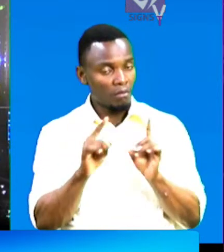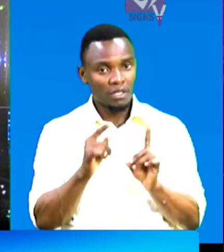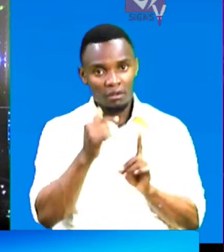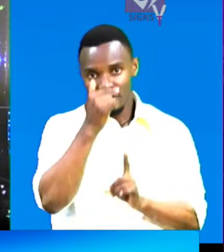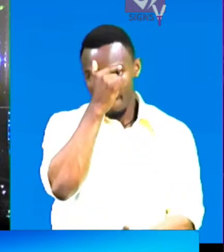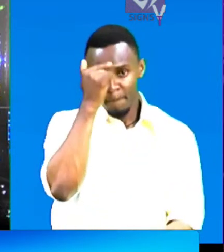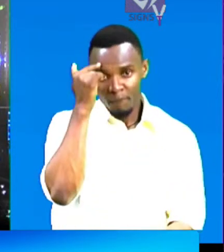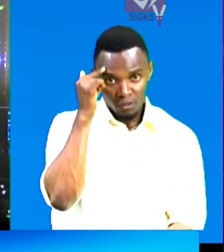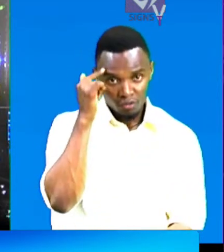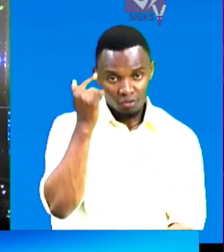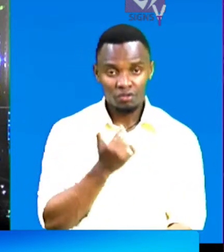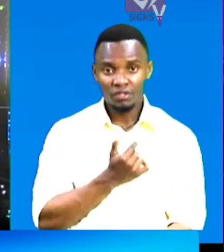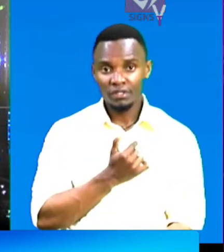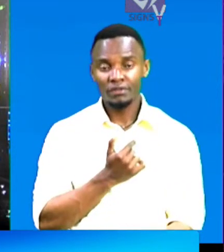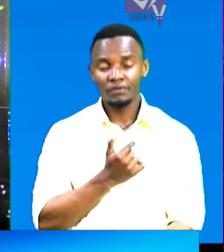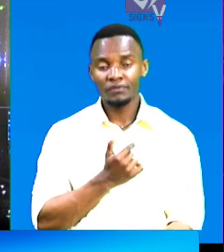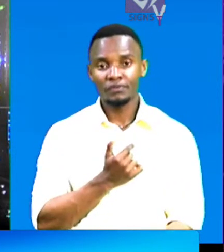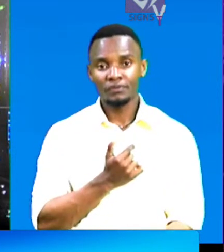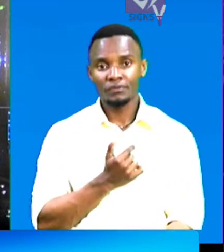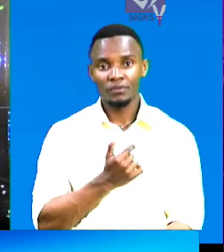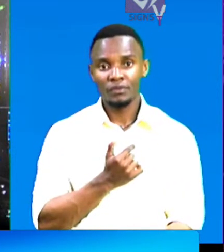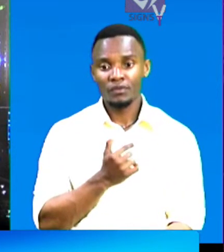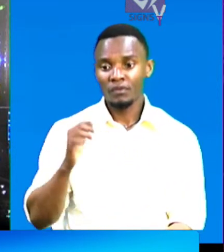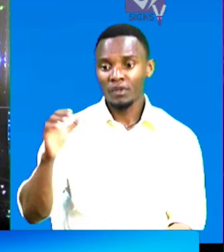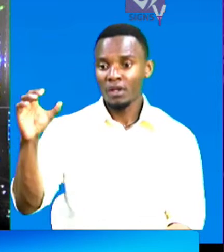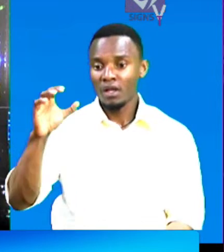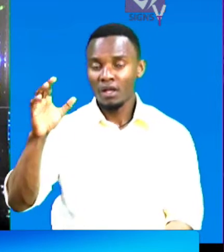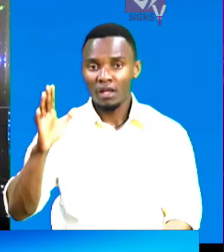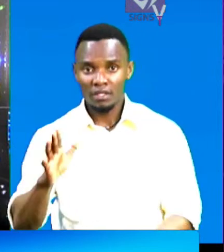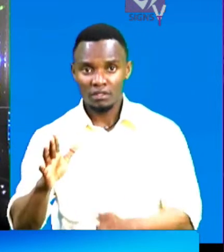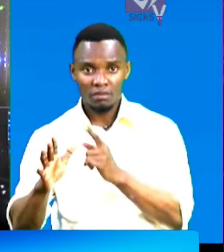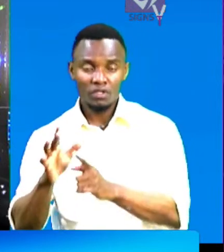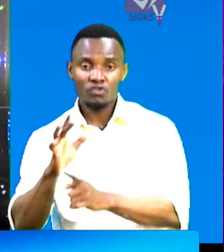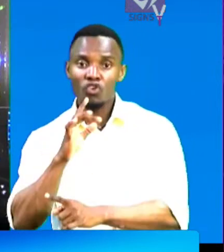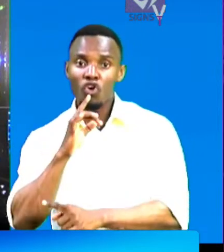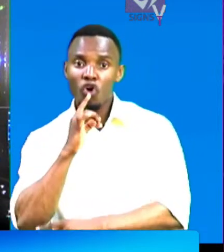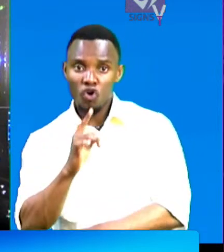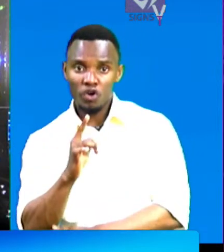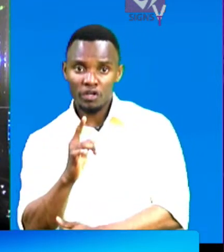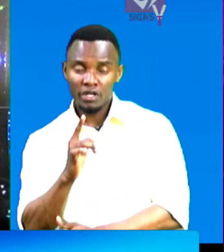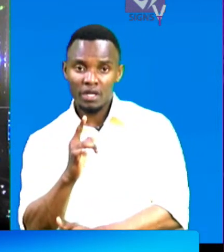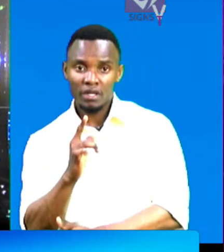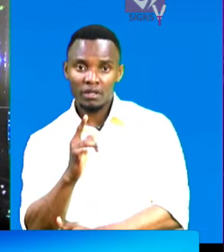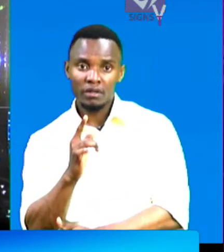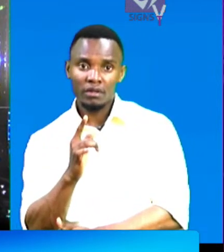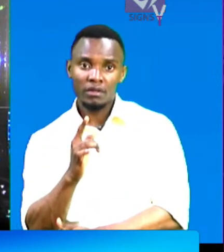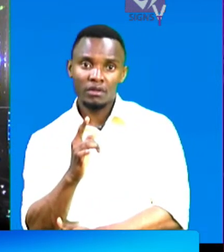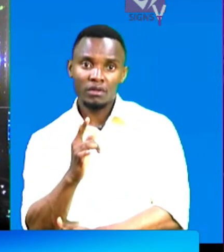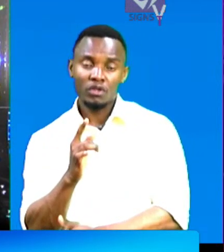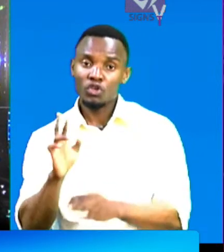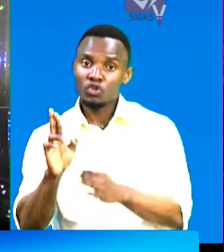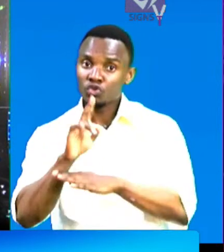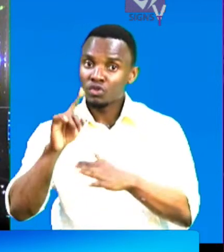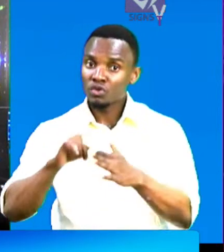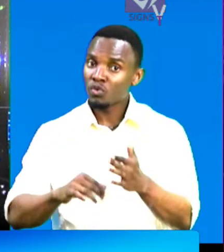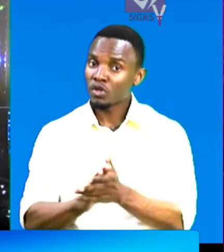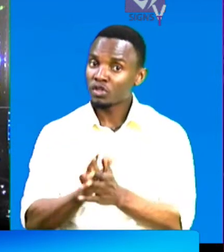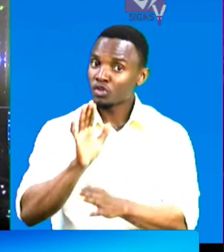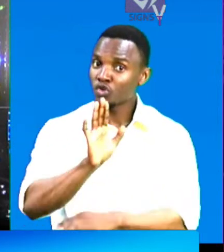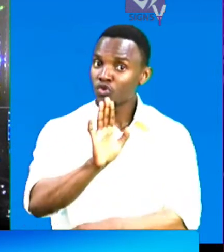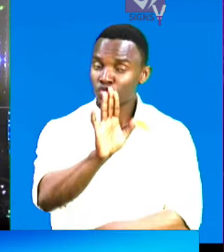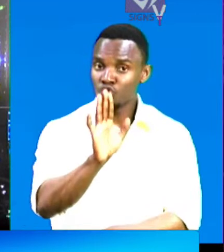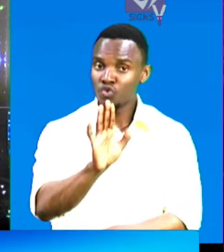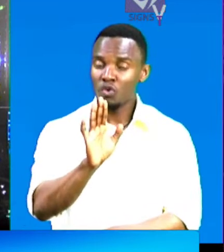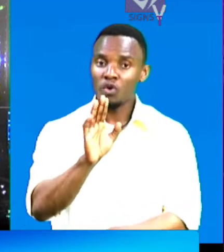because the customer placed an order using your